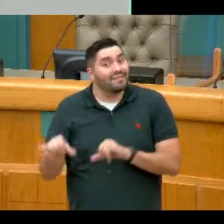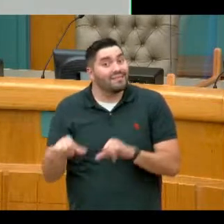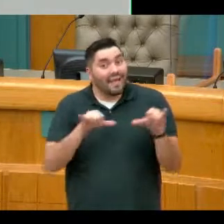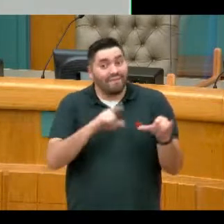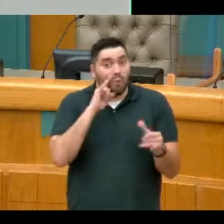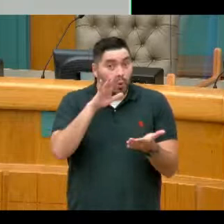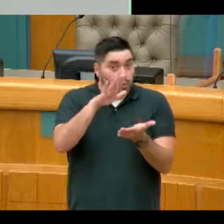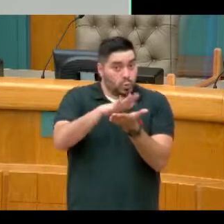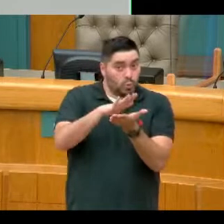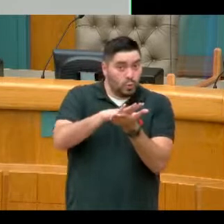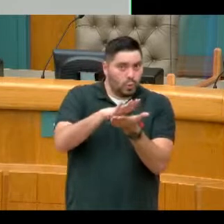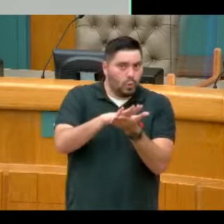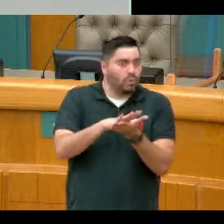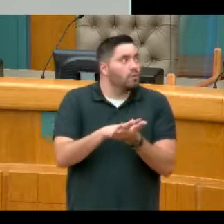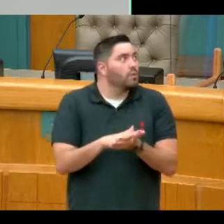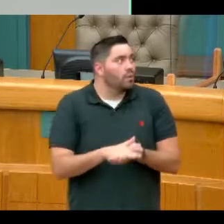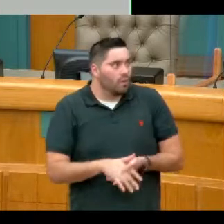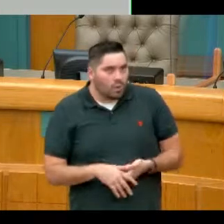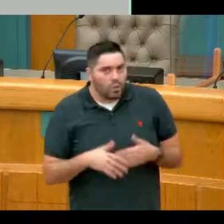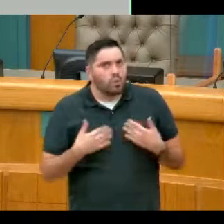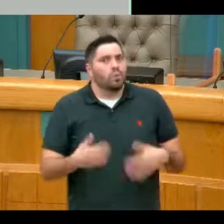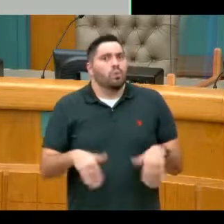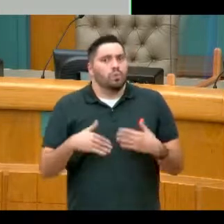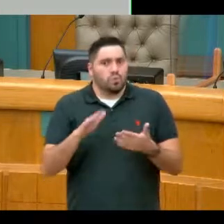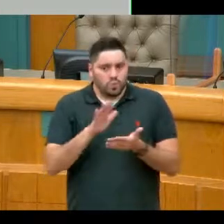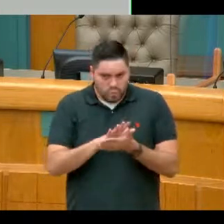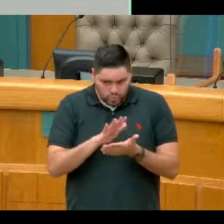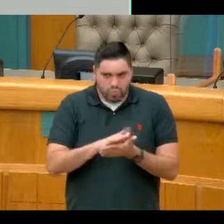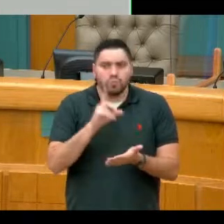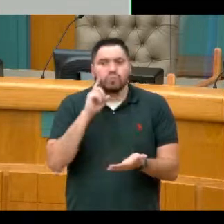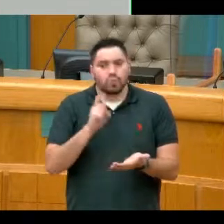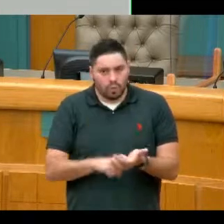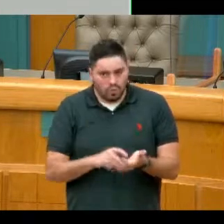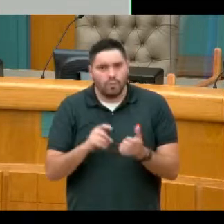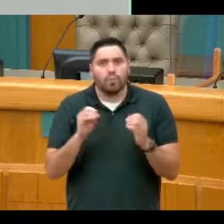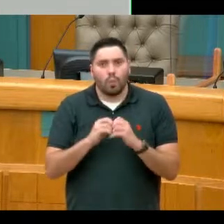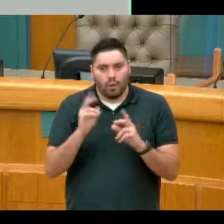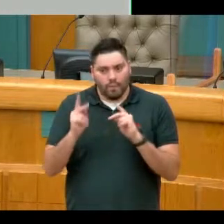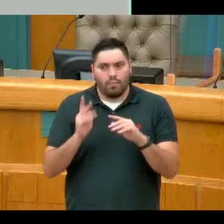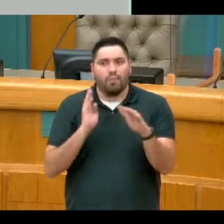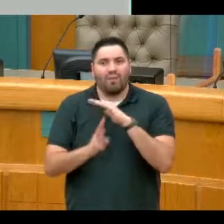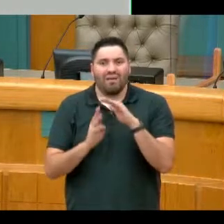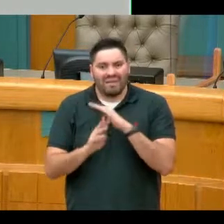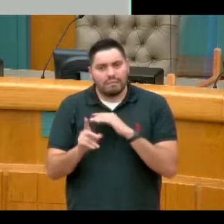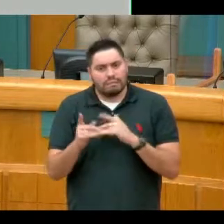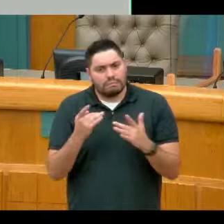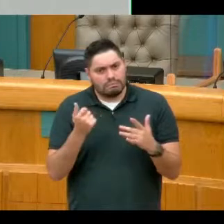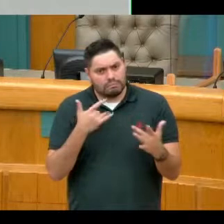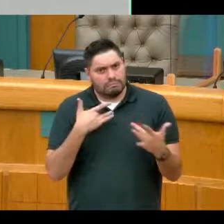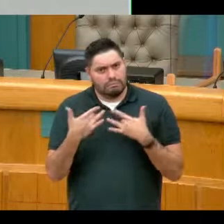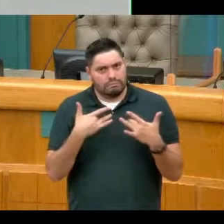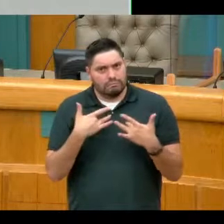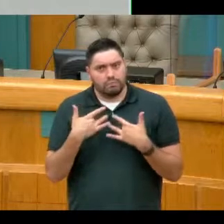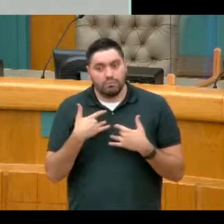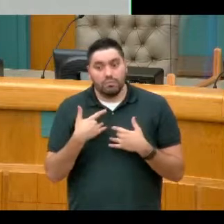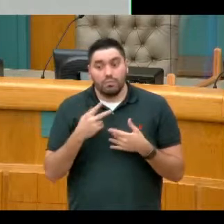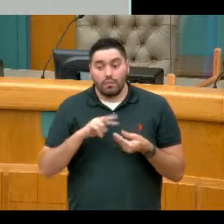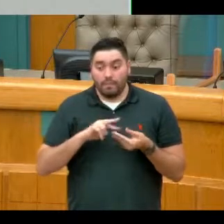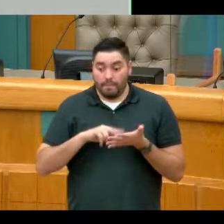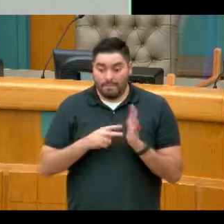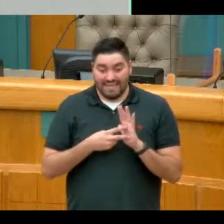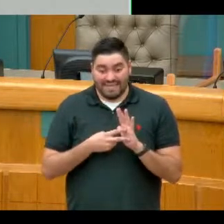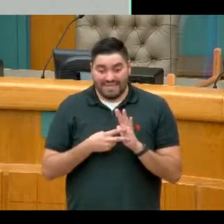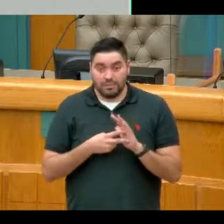Everything else here, gaming has come down, the movies have leveled off, and so there's nothing here that's really screaming at us that there's a big